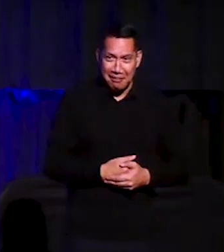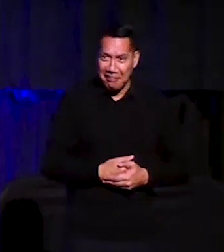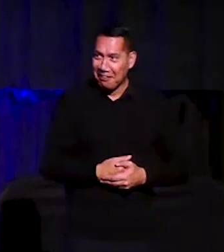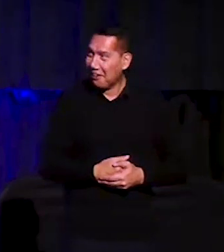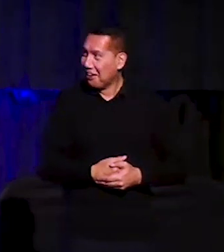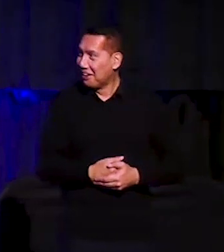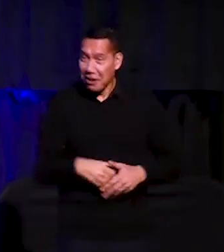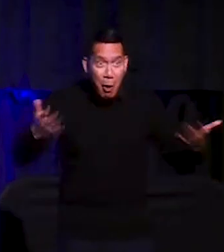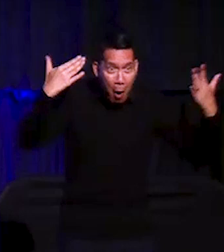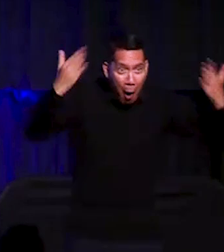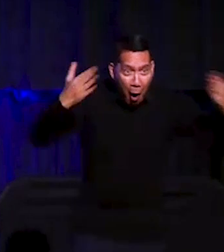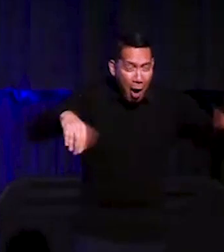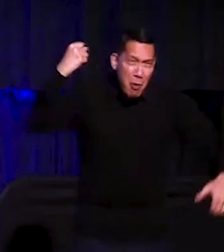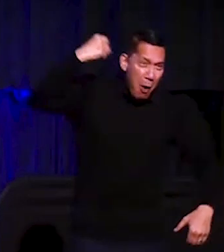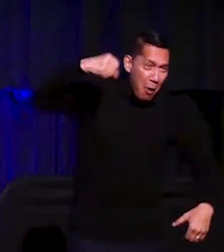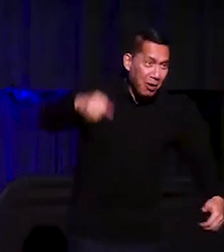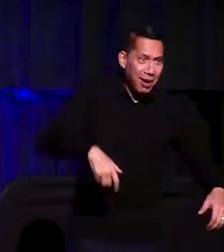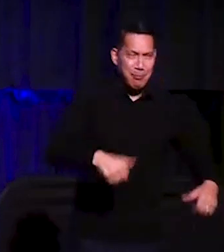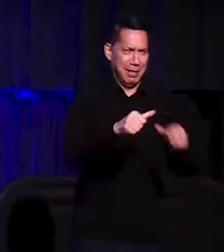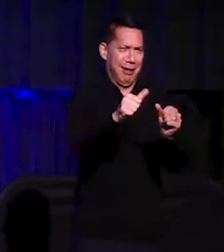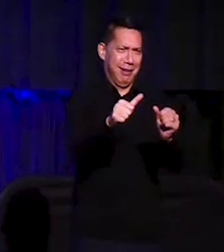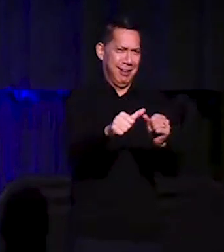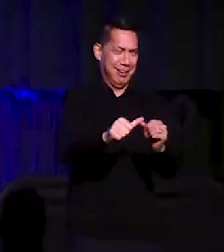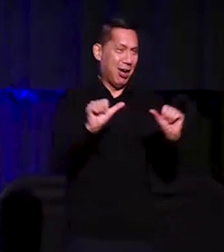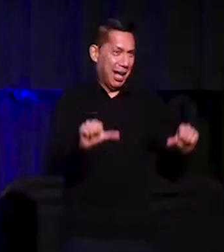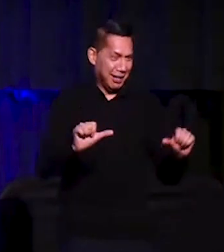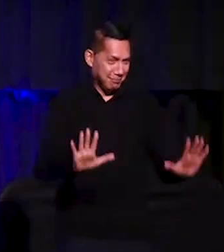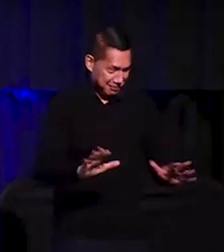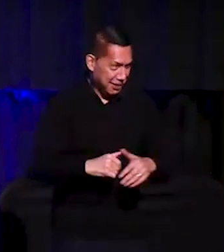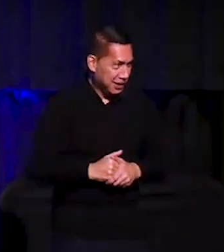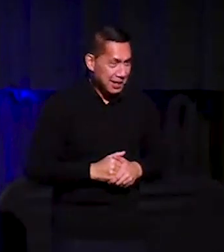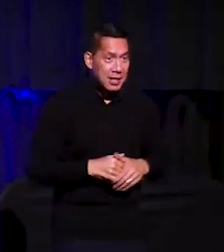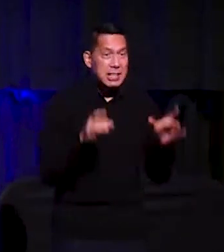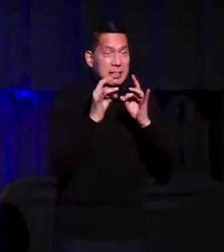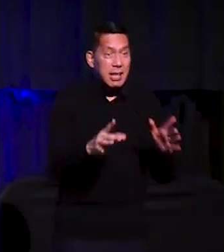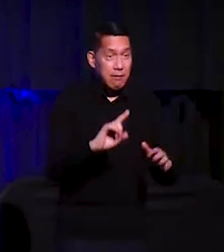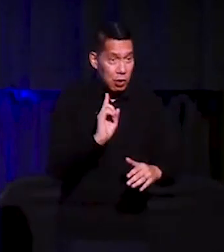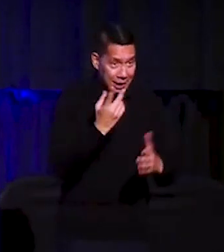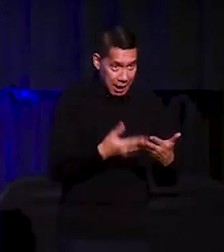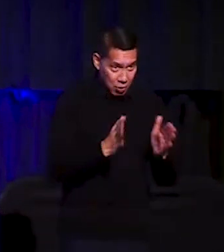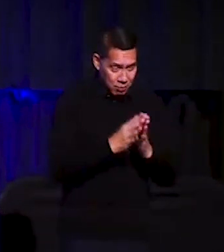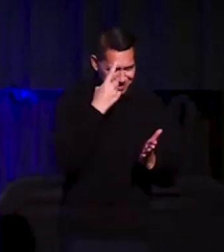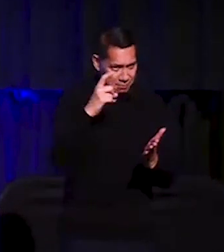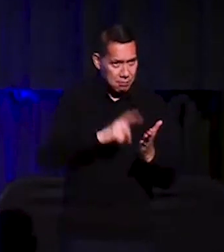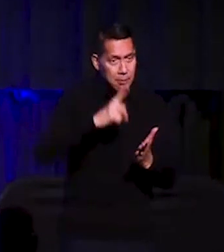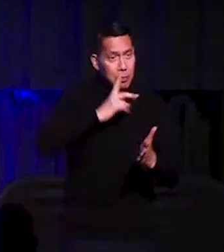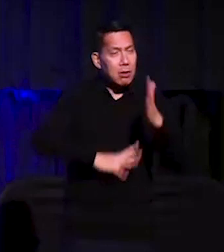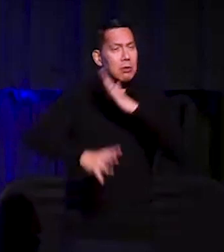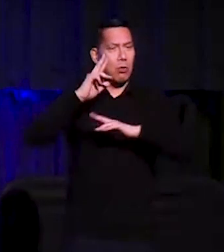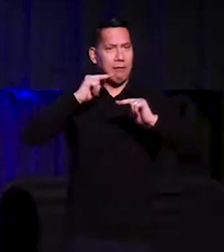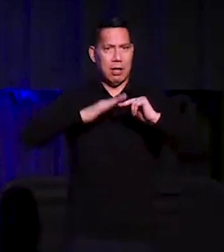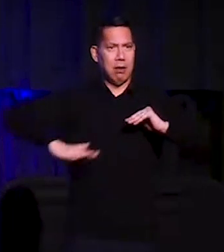hear some noise. Yeah, that's better. Okay. To begin with, I would like to acknowledge the traditional owners